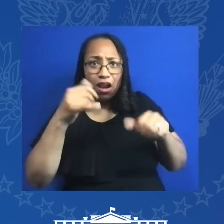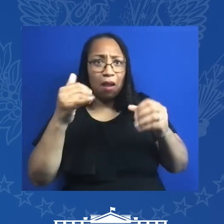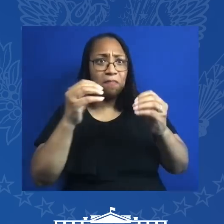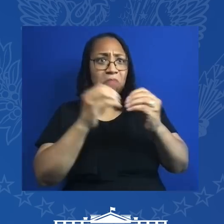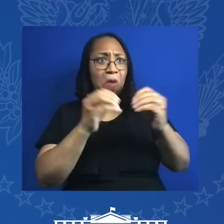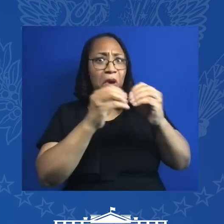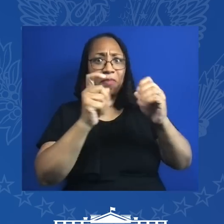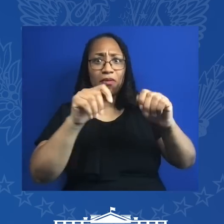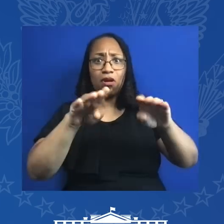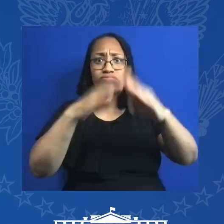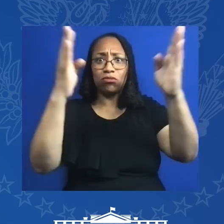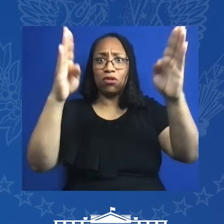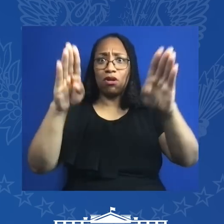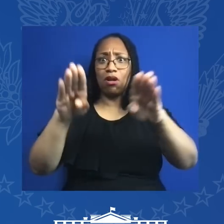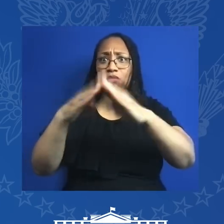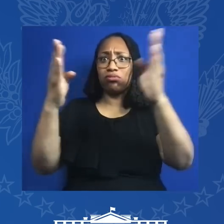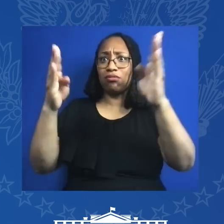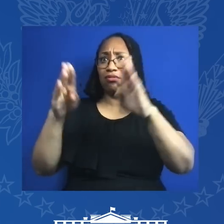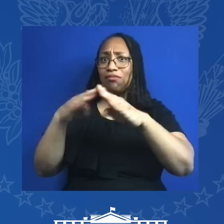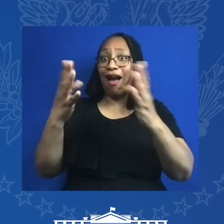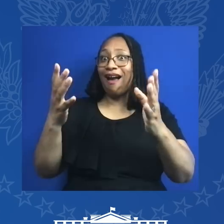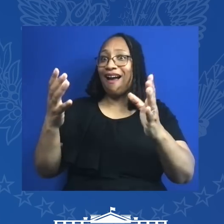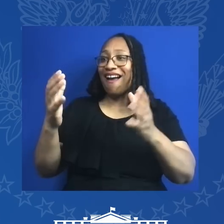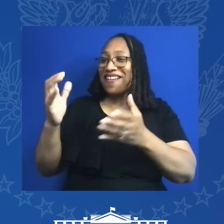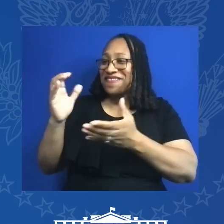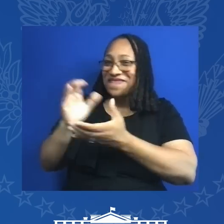And I am so damn proud.